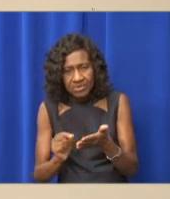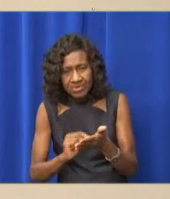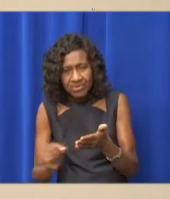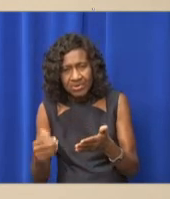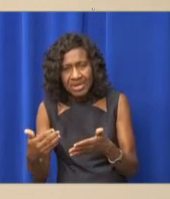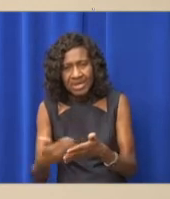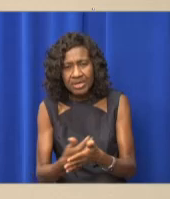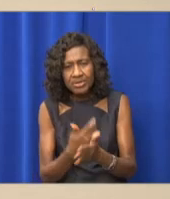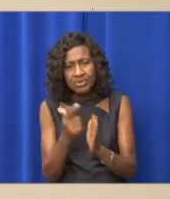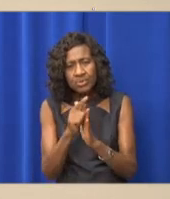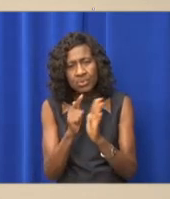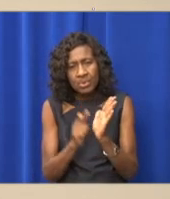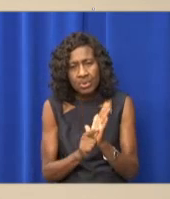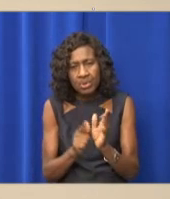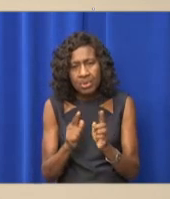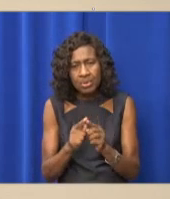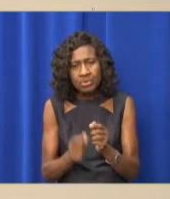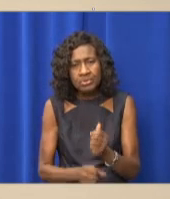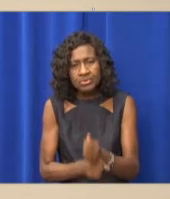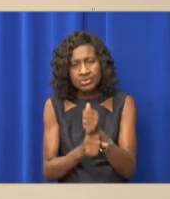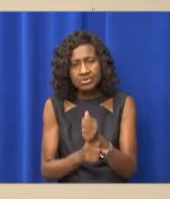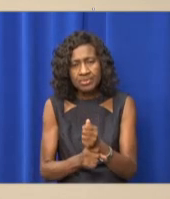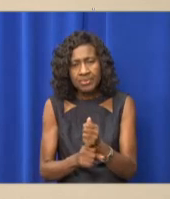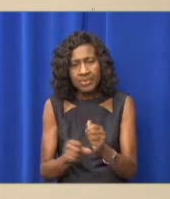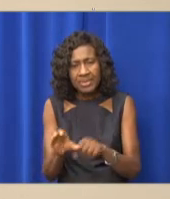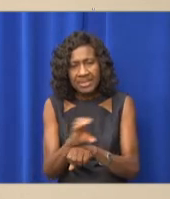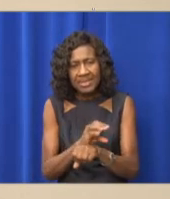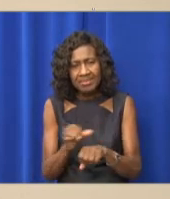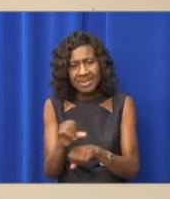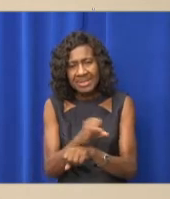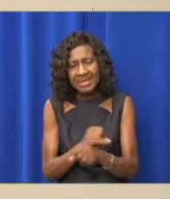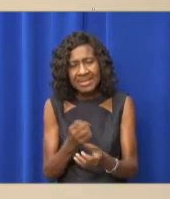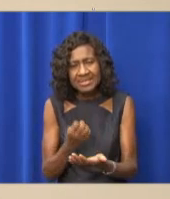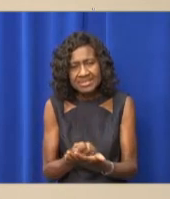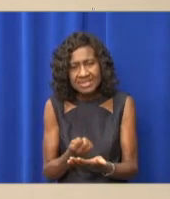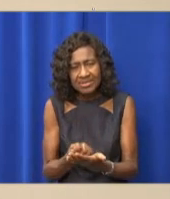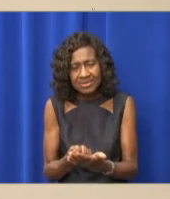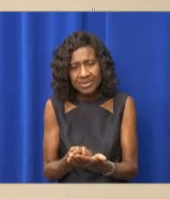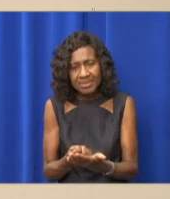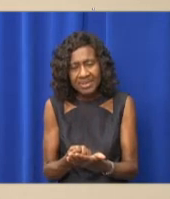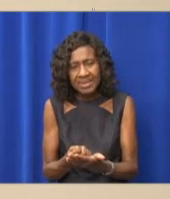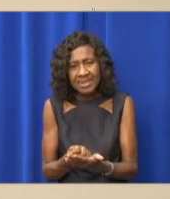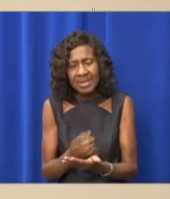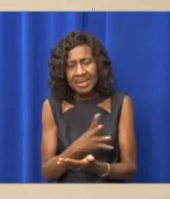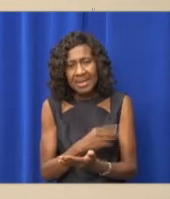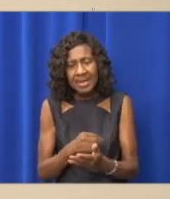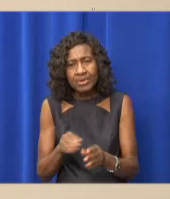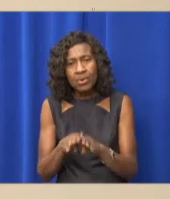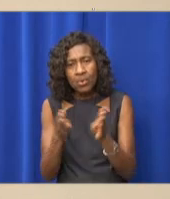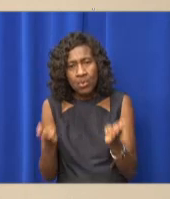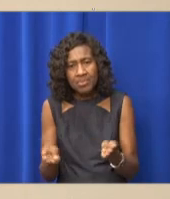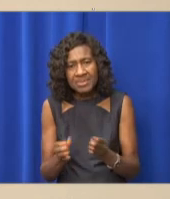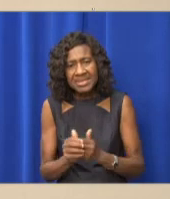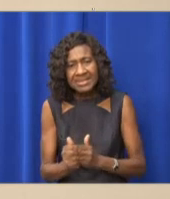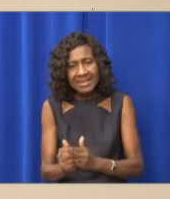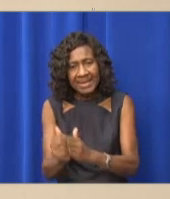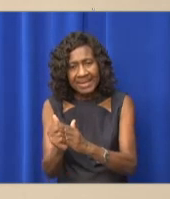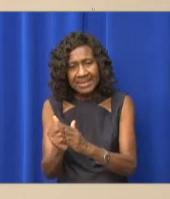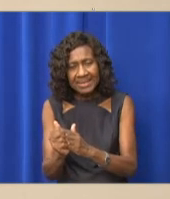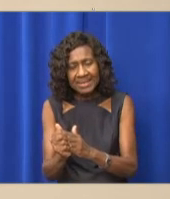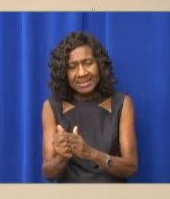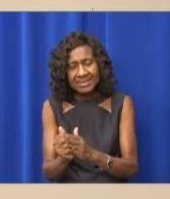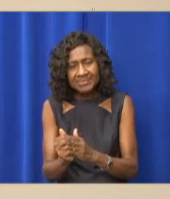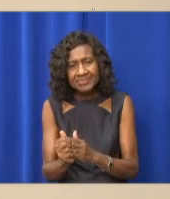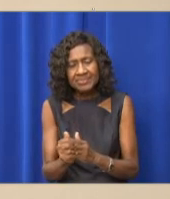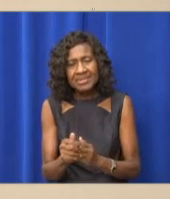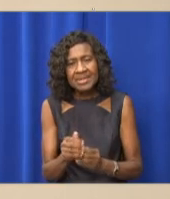legislation to support Cayman's economic recovery, drafting guidelines for reopening of the legal sector in due course, and engaging with the ministry on these and